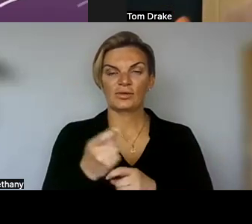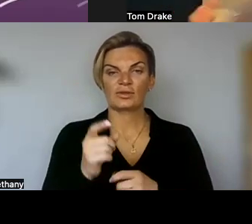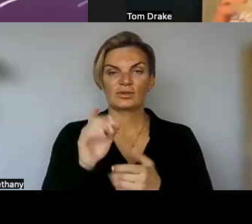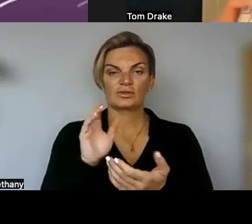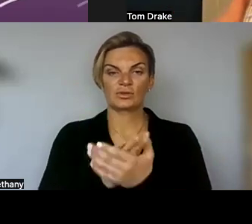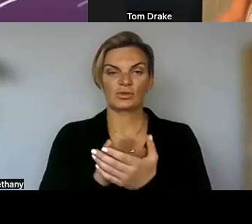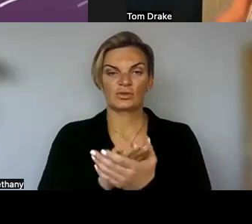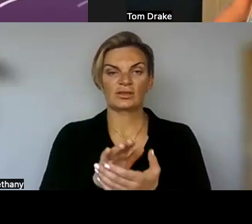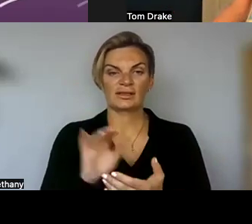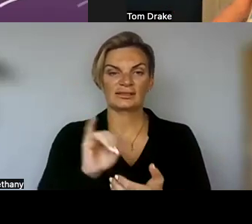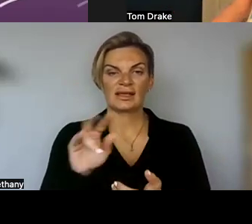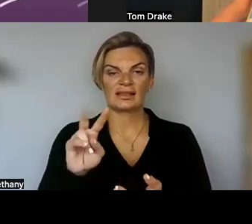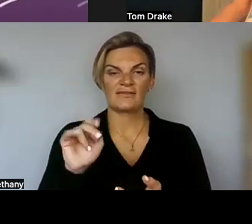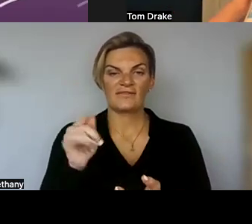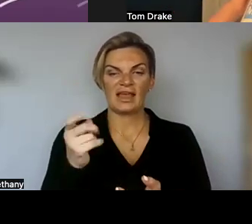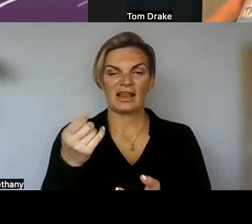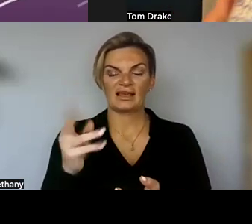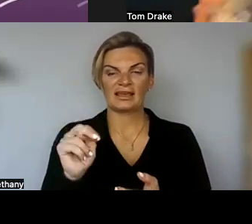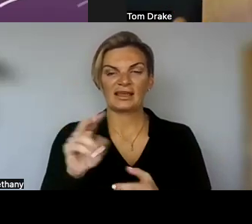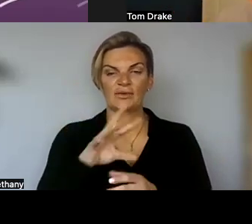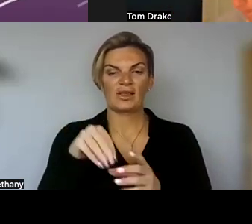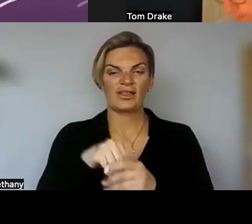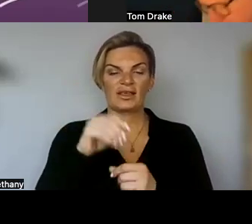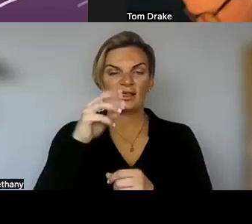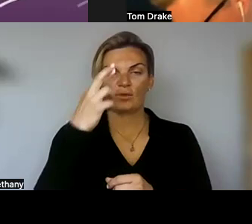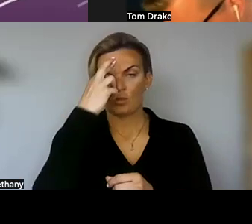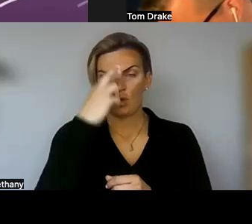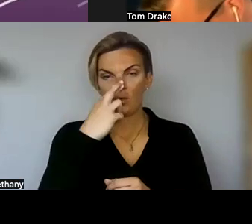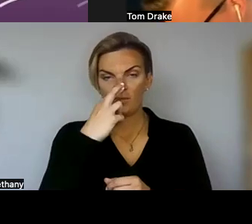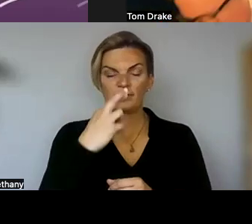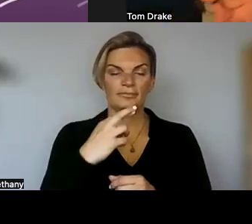like the Vatican City within the city of Rome, and having